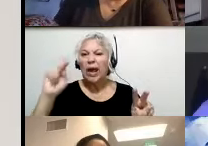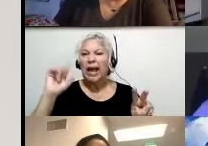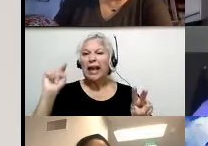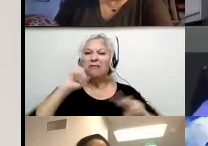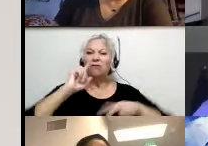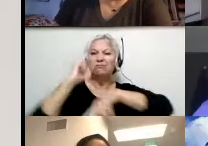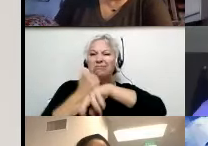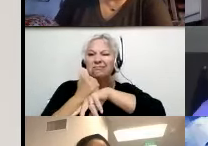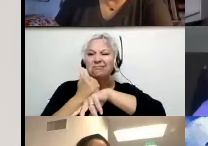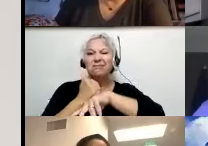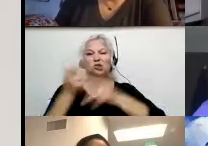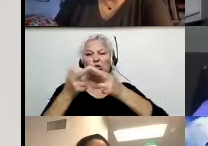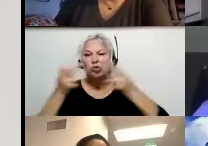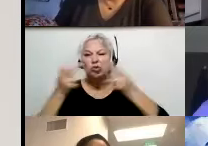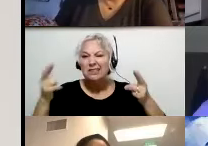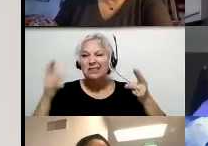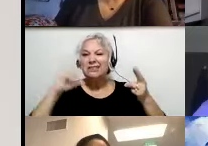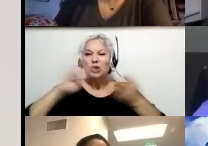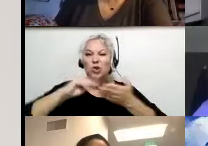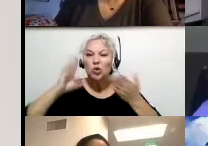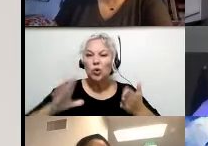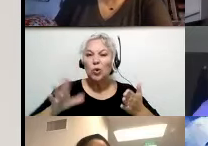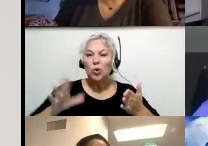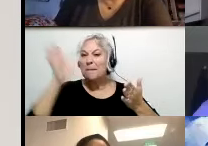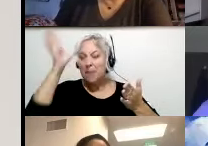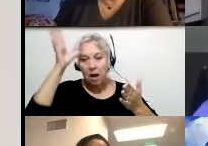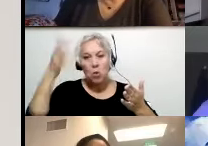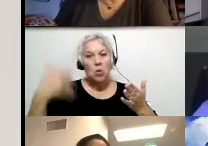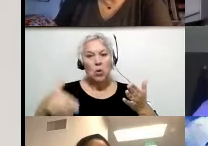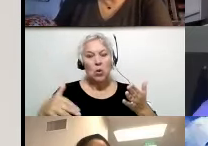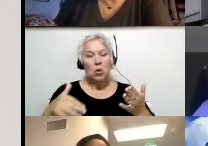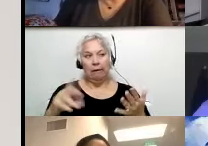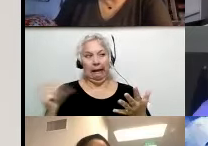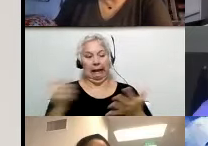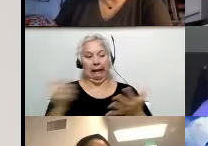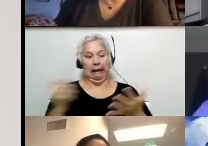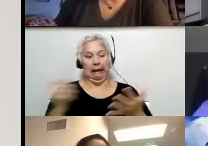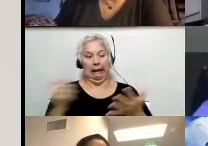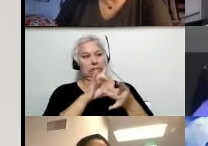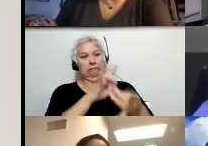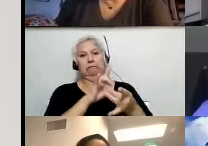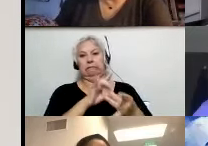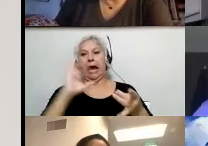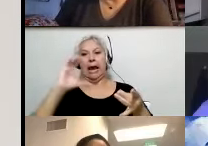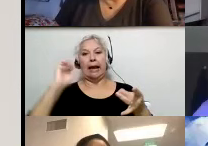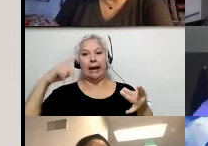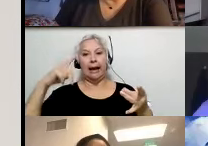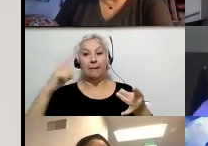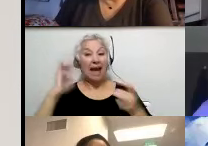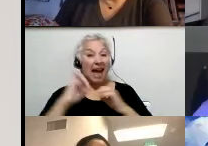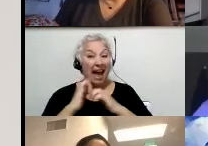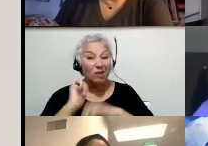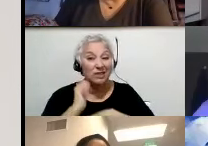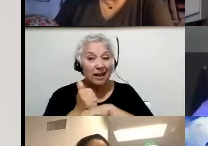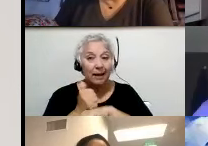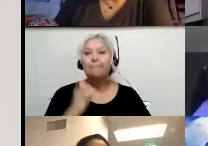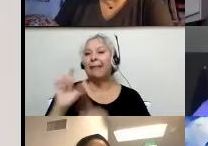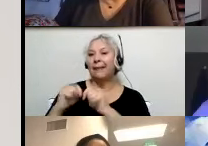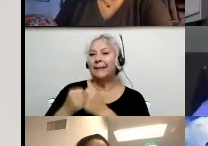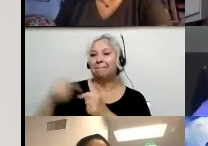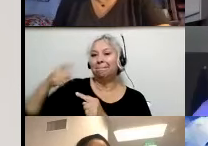ICAPs, there's resources for students and parents. It's really anything to do with ICAP, and that was set up by our ICAP team.